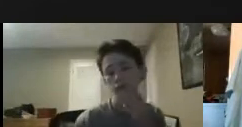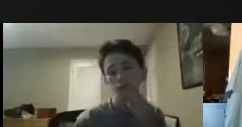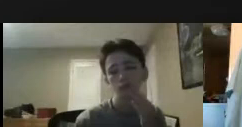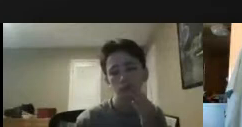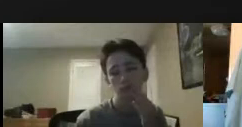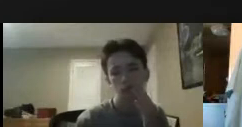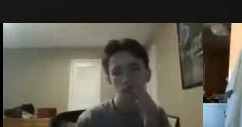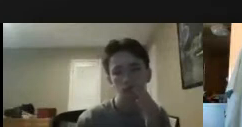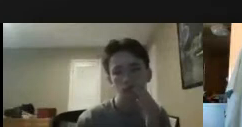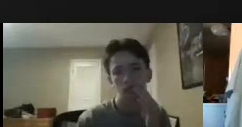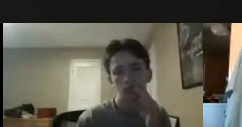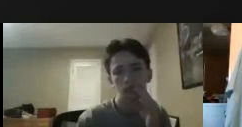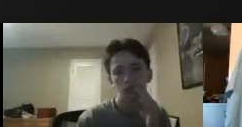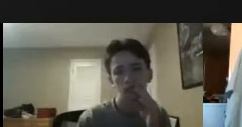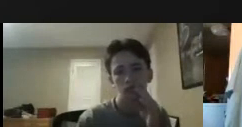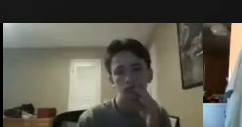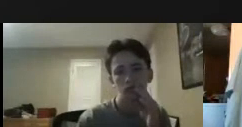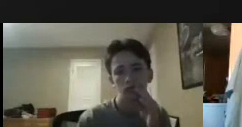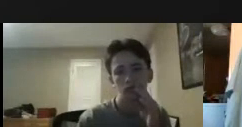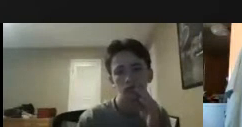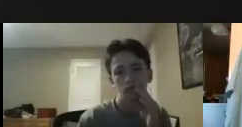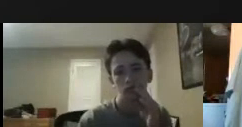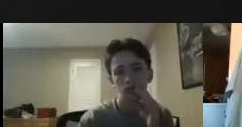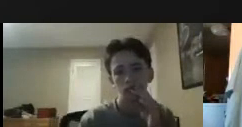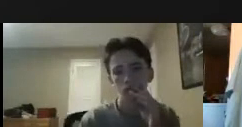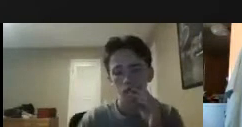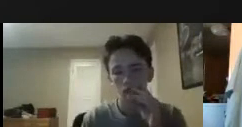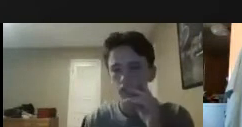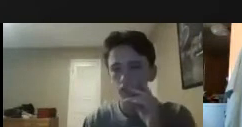as well. While you're doing that, I'm going to finish up.